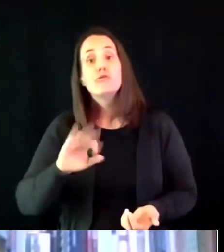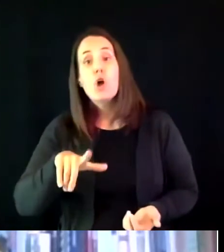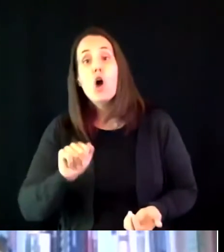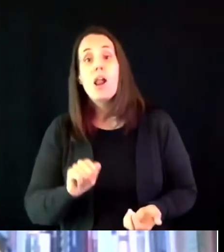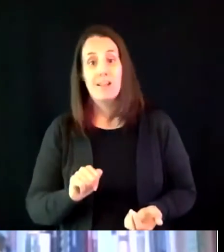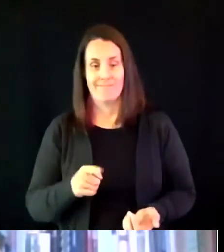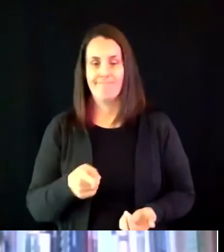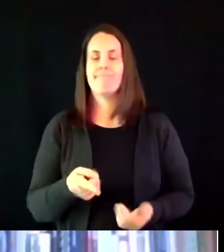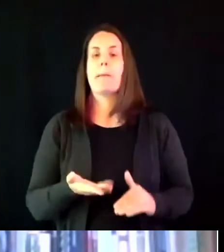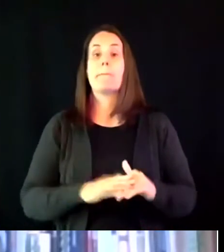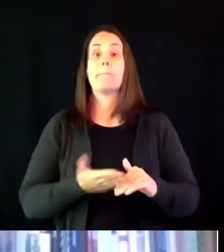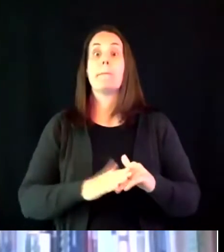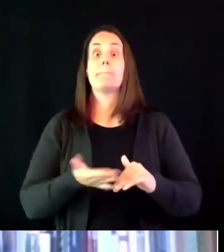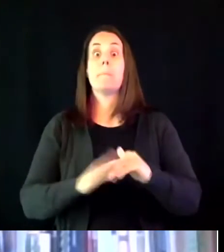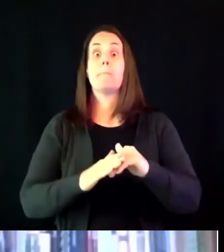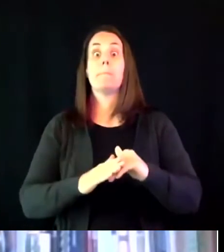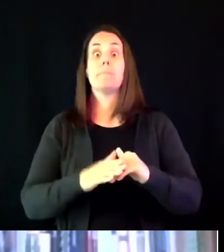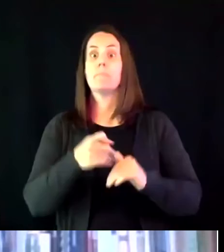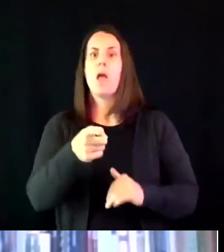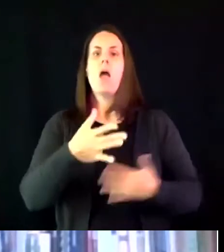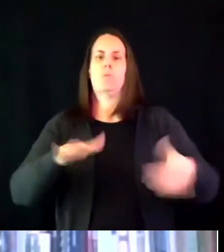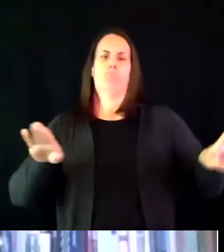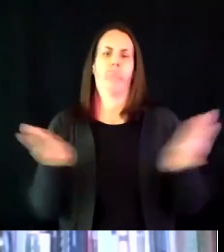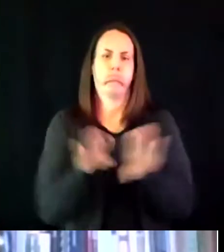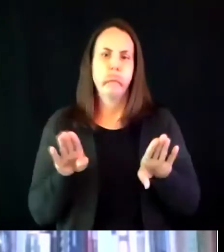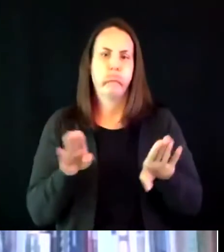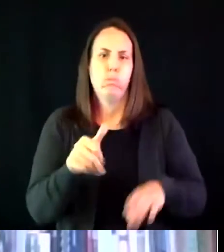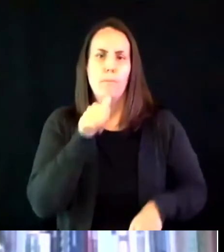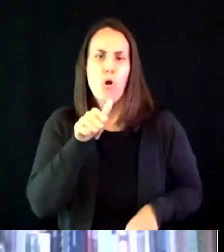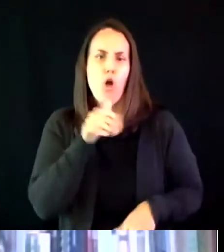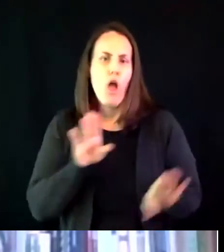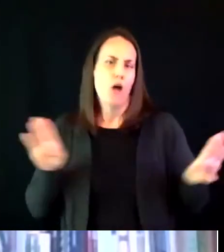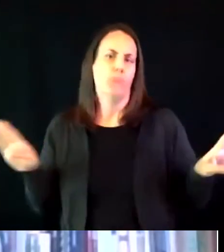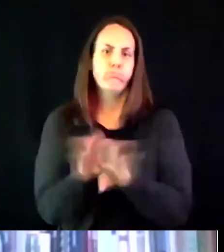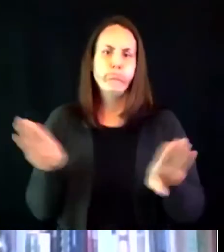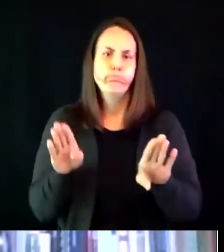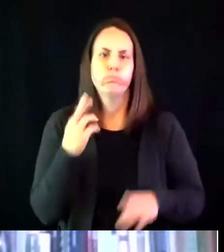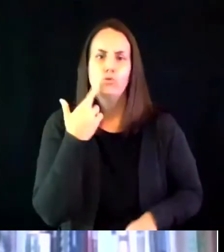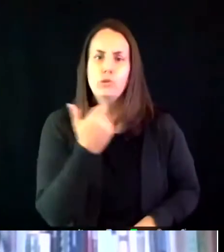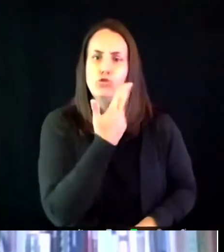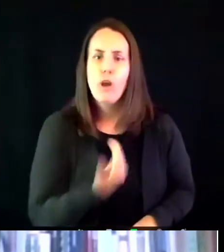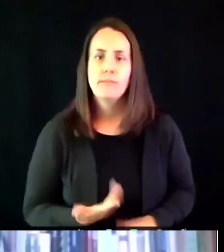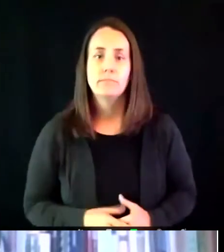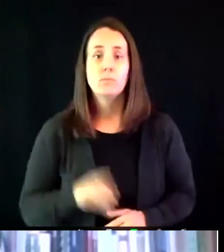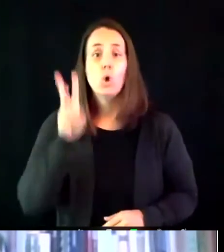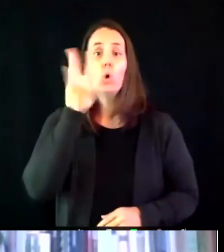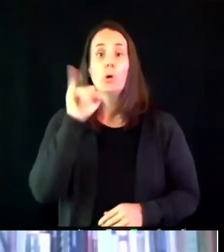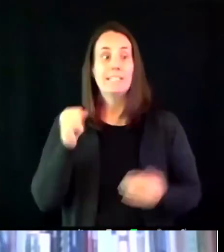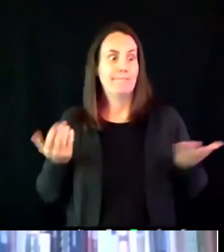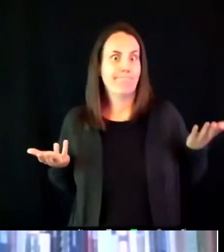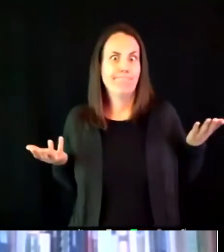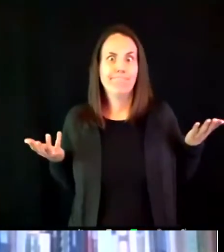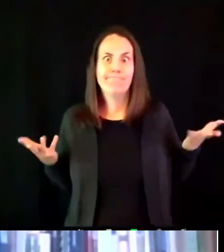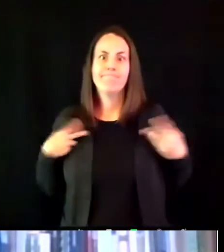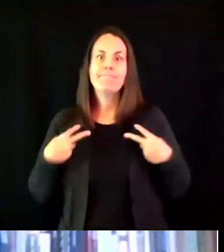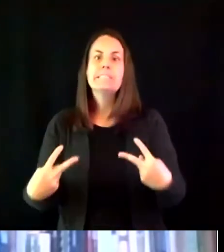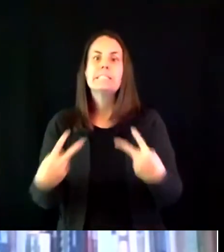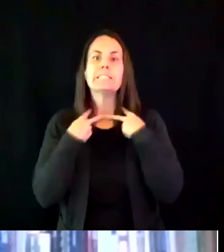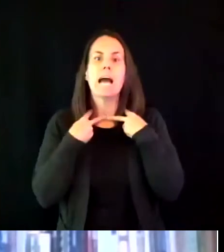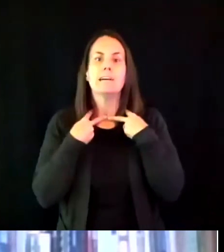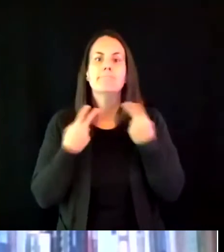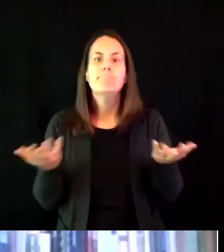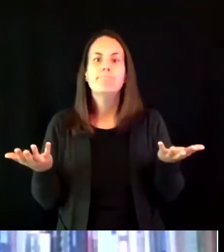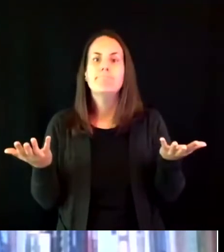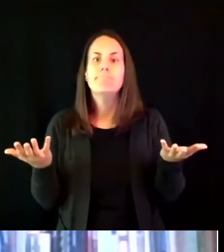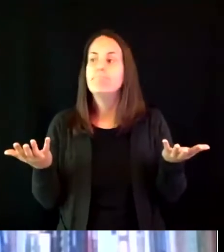and restaurants. In Wisconsin, we do not have that authority at the state level. And so there